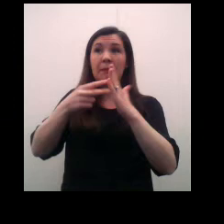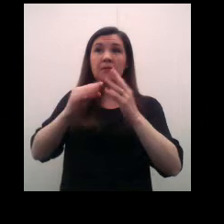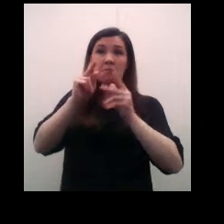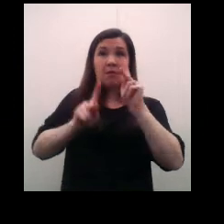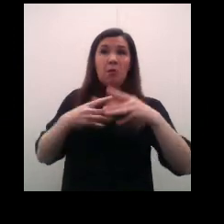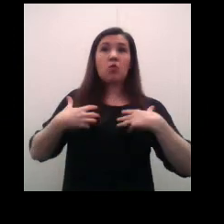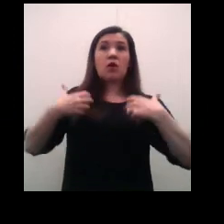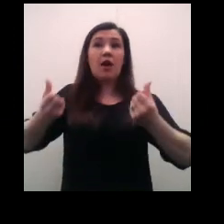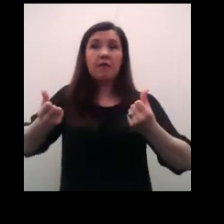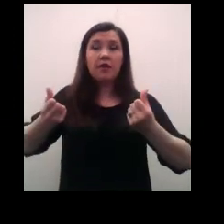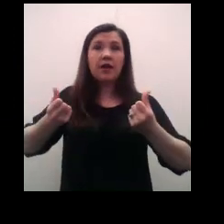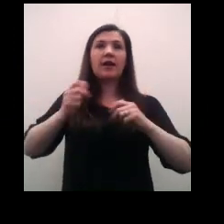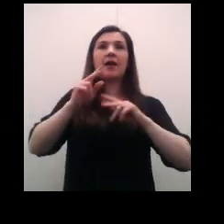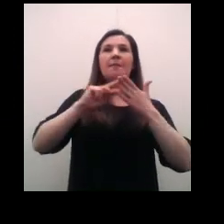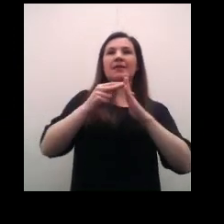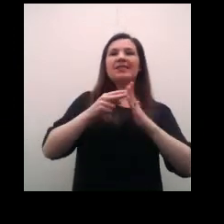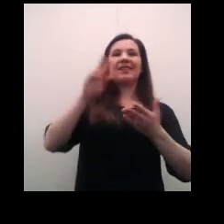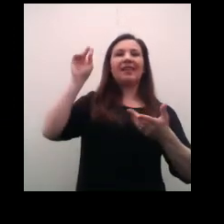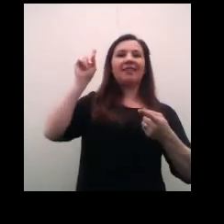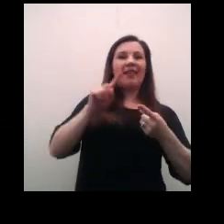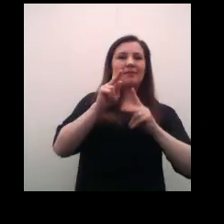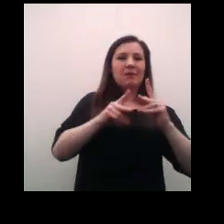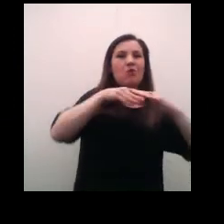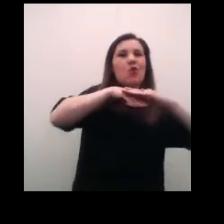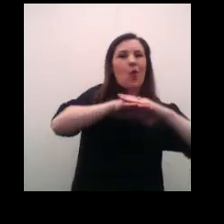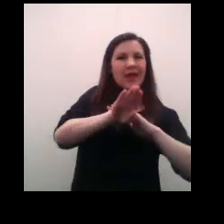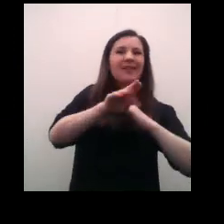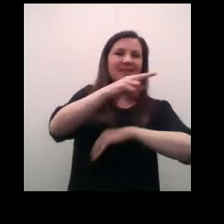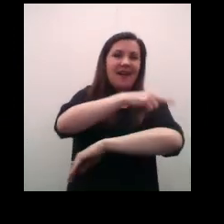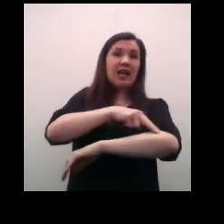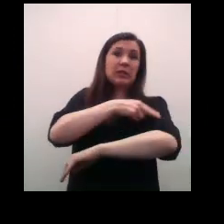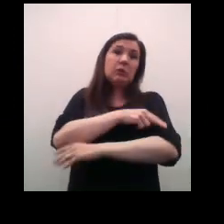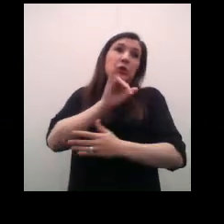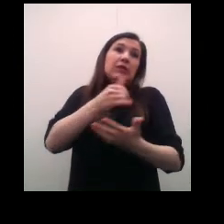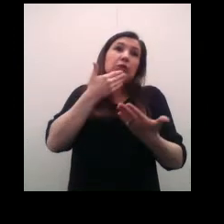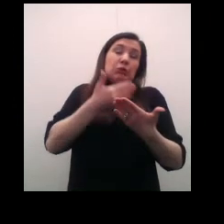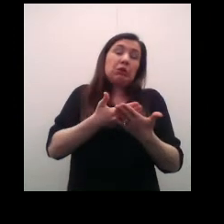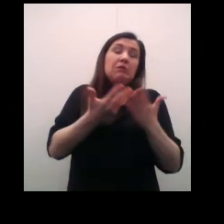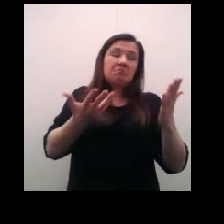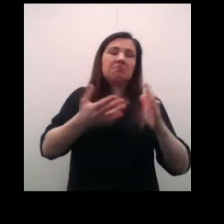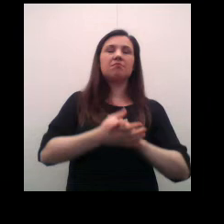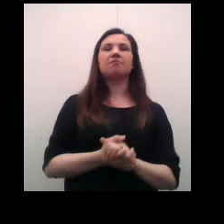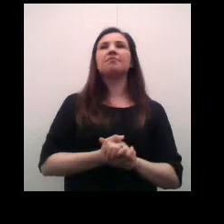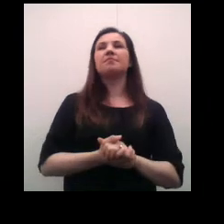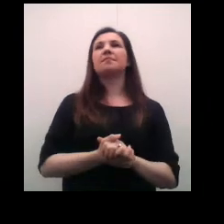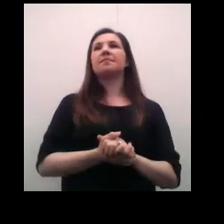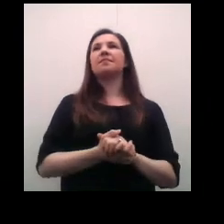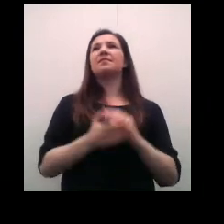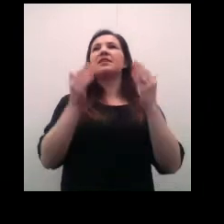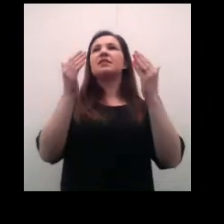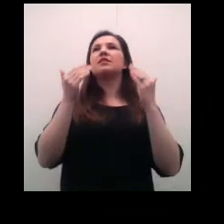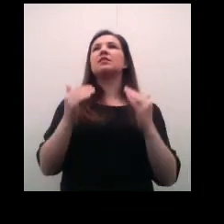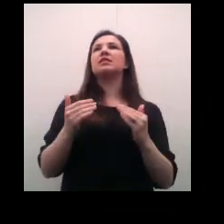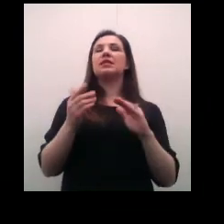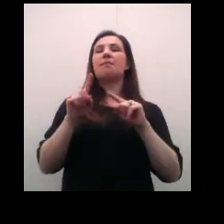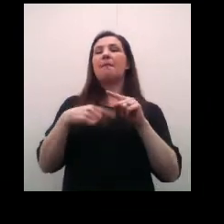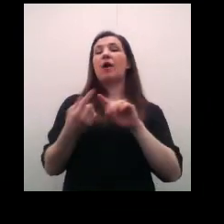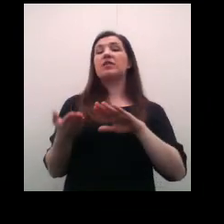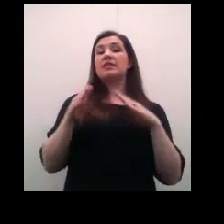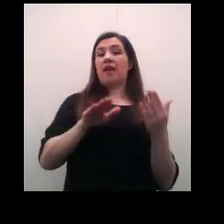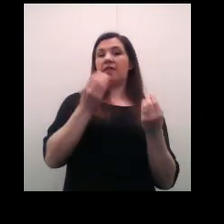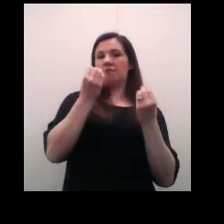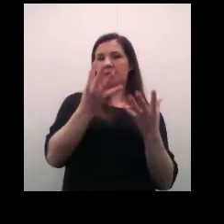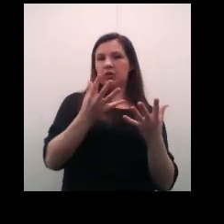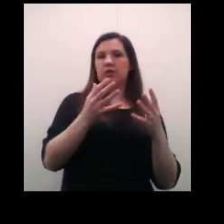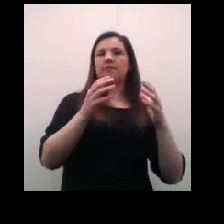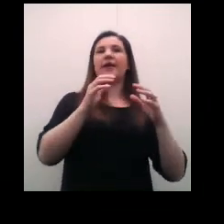recovering, but less people are going into the hospital in the first place. The next slide is in regards to mortality data by